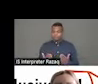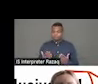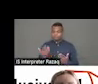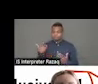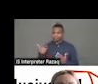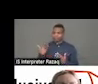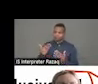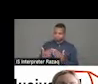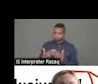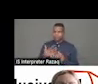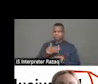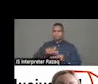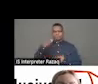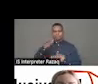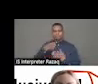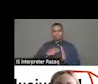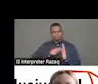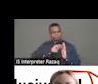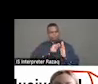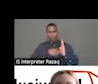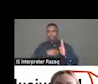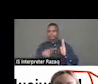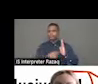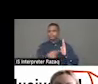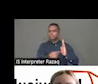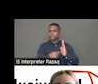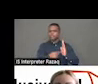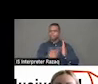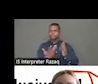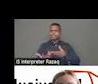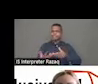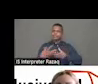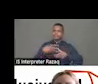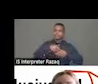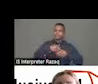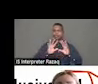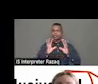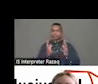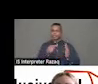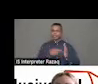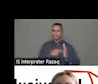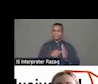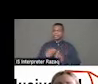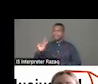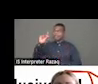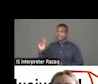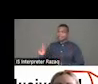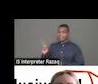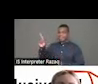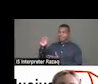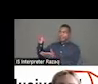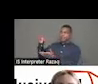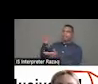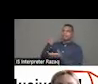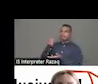that is funded by the Italian Agency for Development Cooperation, ICT. With this project, we were able